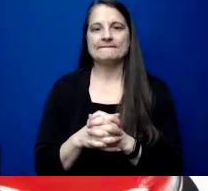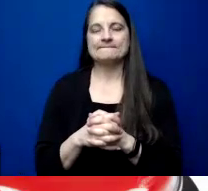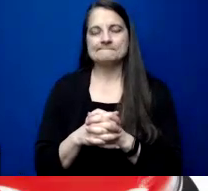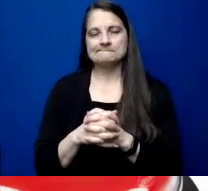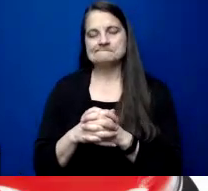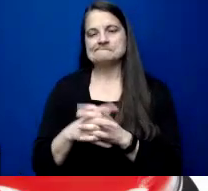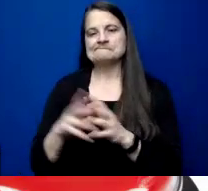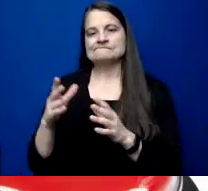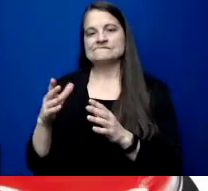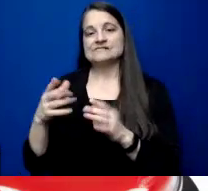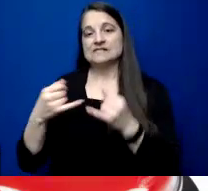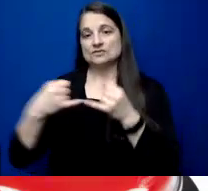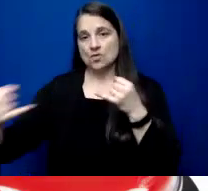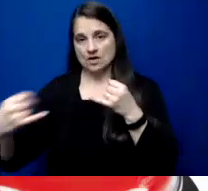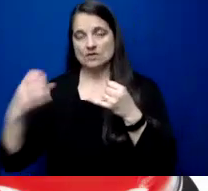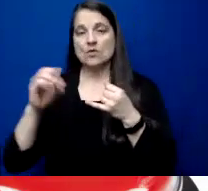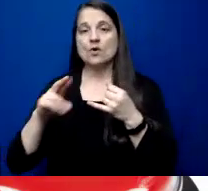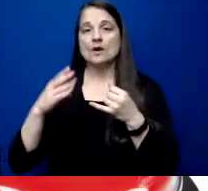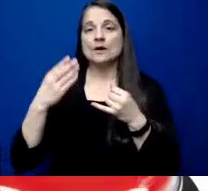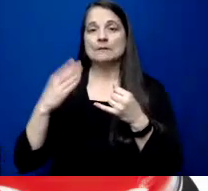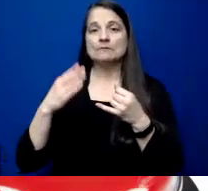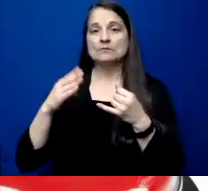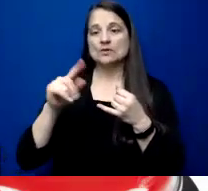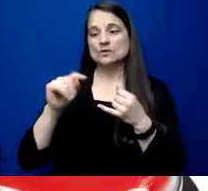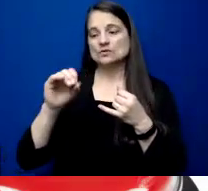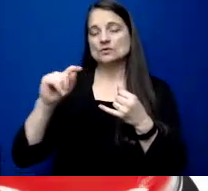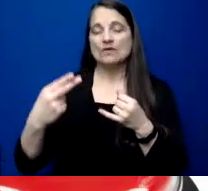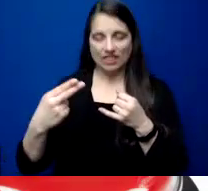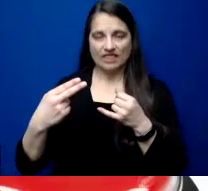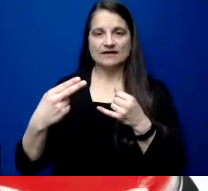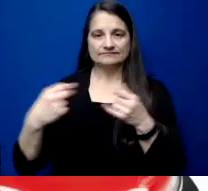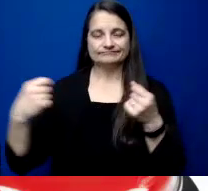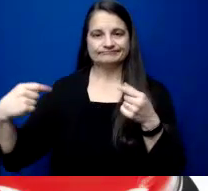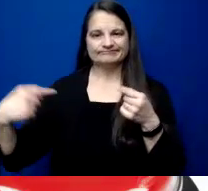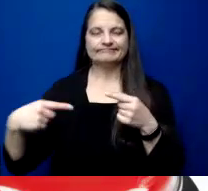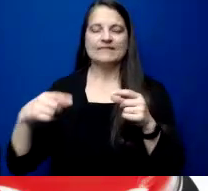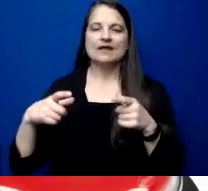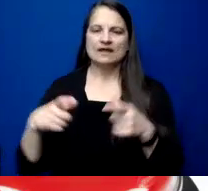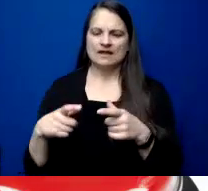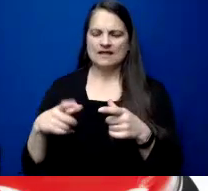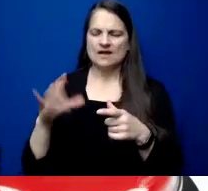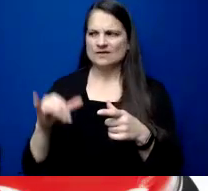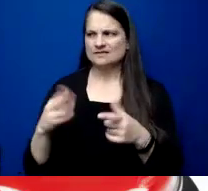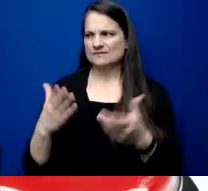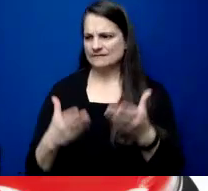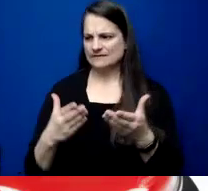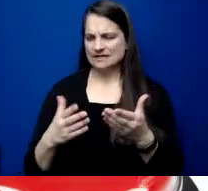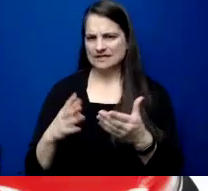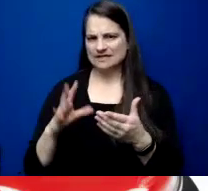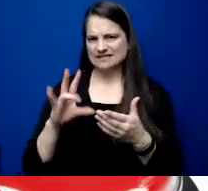and there's a Bluetooth version. This one is a little bit wider in diameter. I think this one's probably